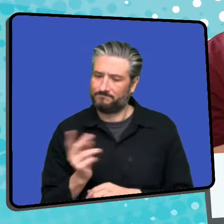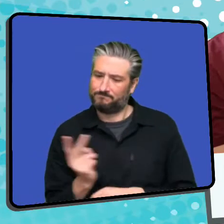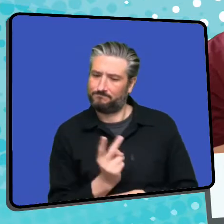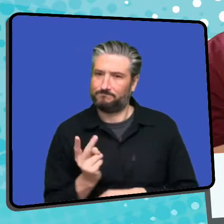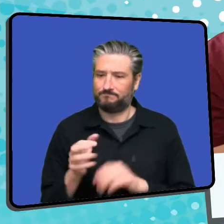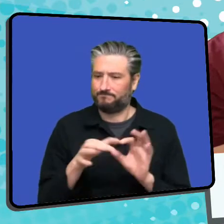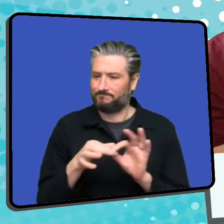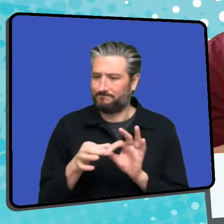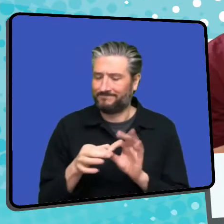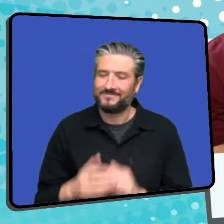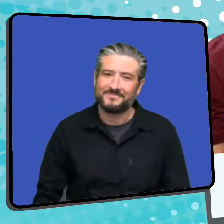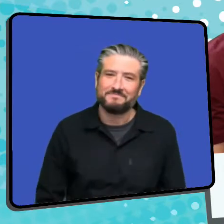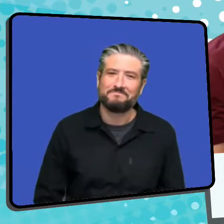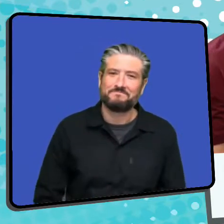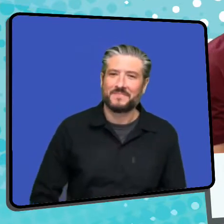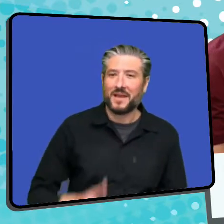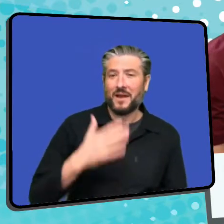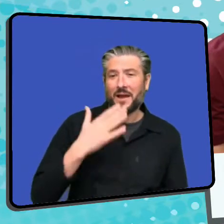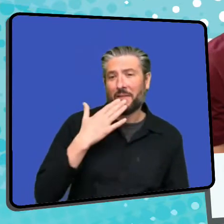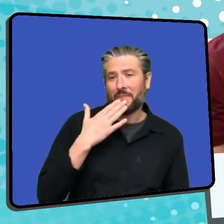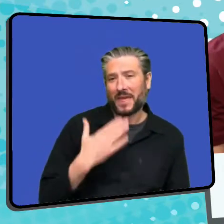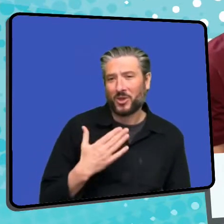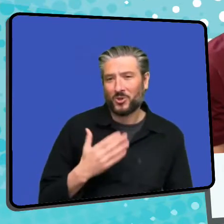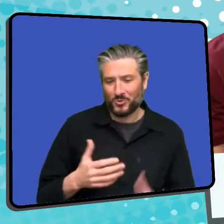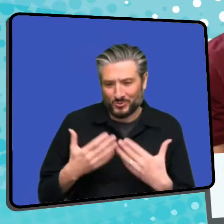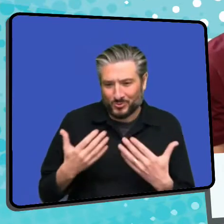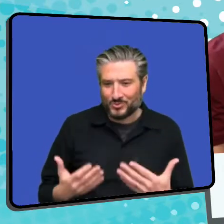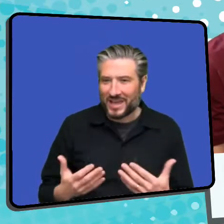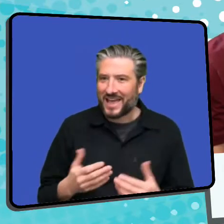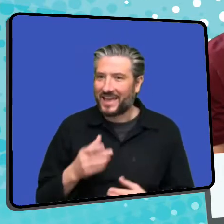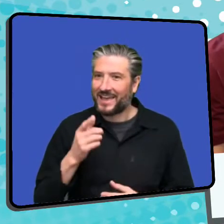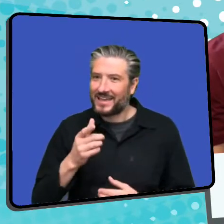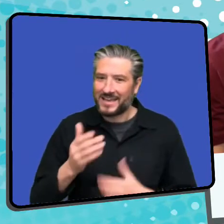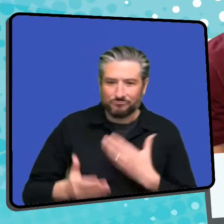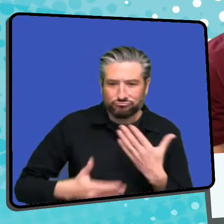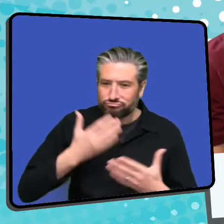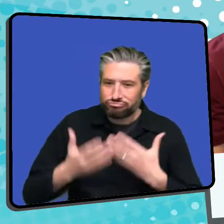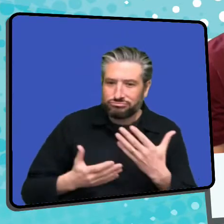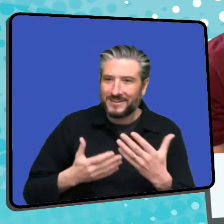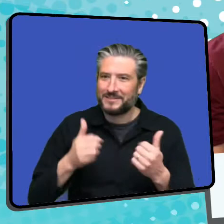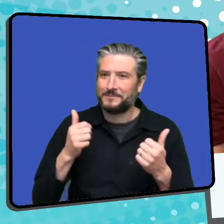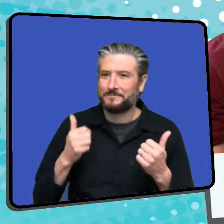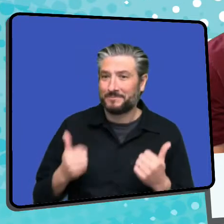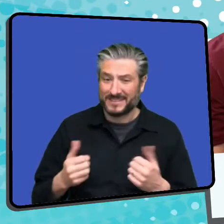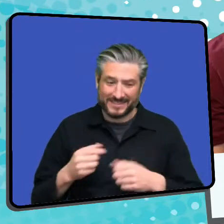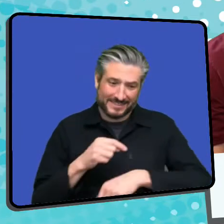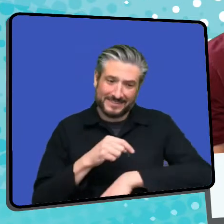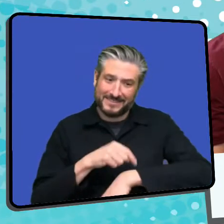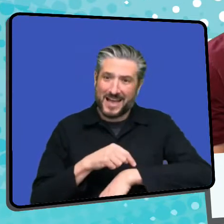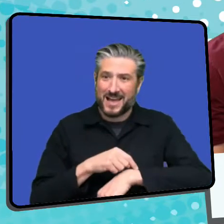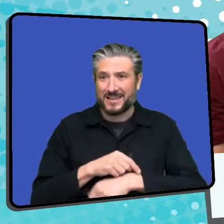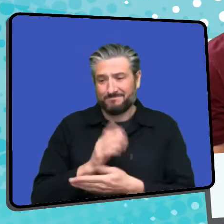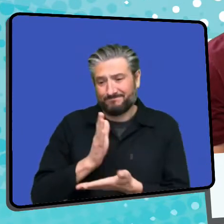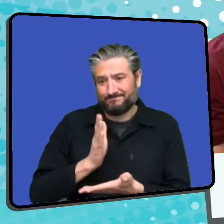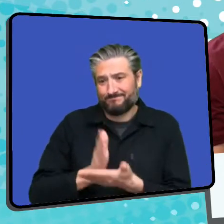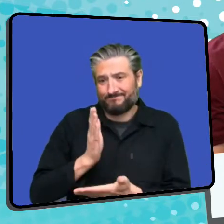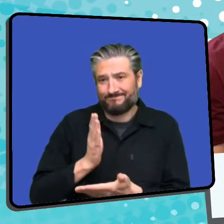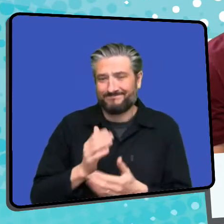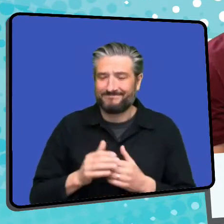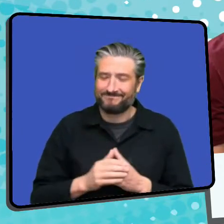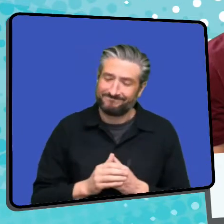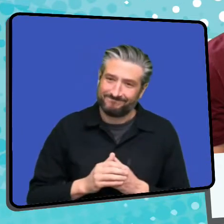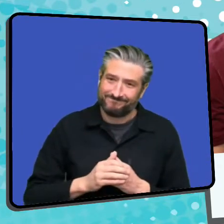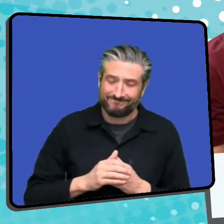for joining us. Unfortunately, it's all we've got time for. I'm sure we'll be able to bring you on again. We obviously have our little